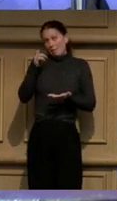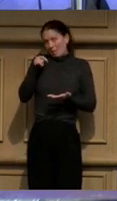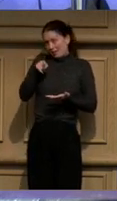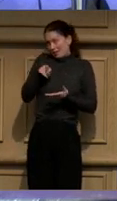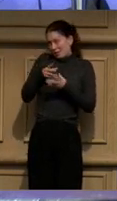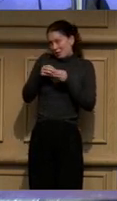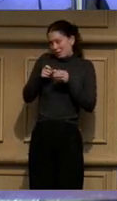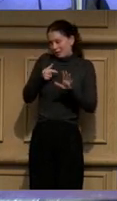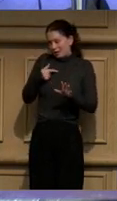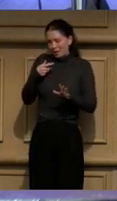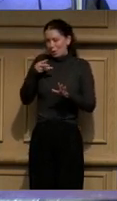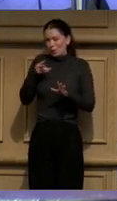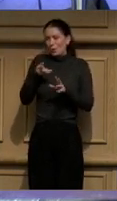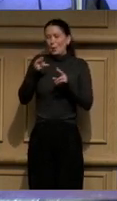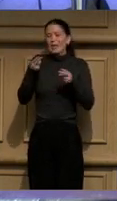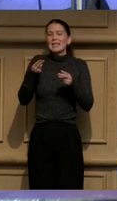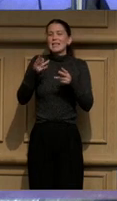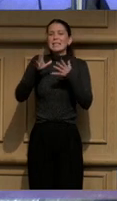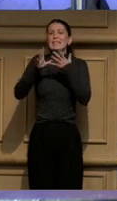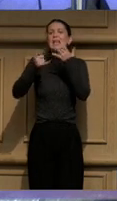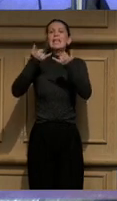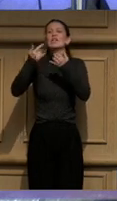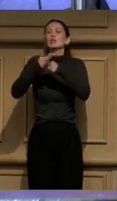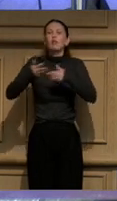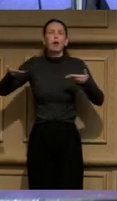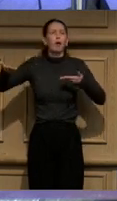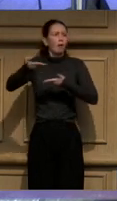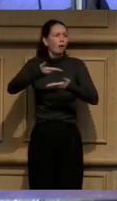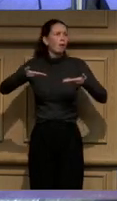something we would need 10 years discussion or whatever, but it's